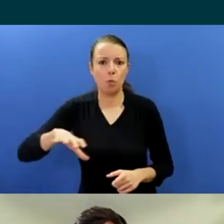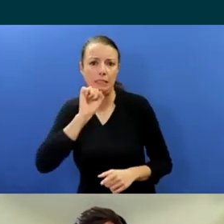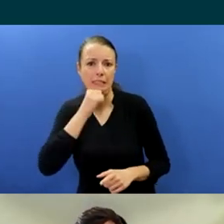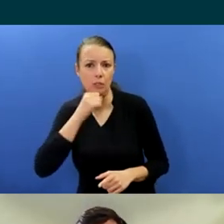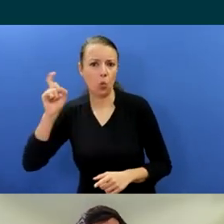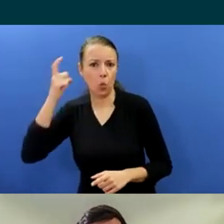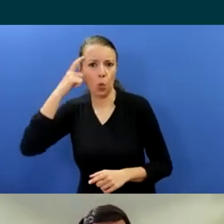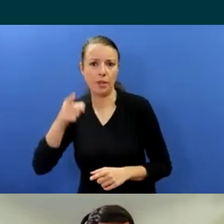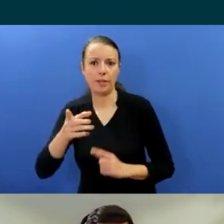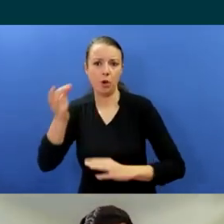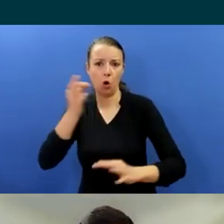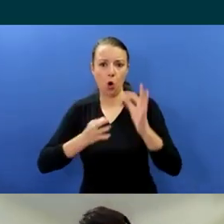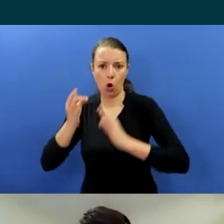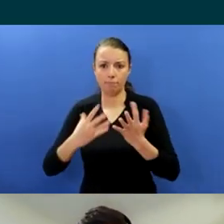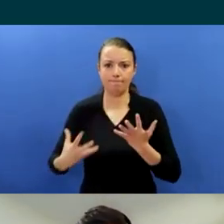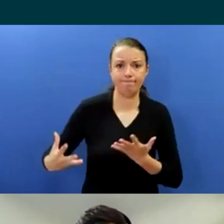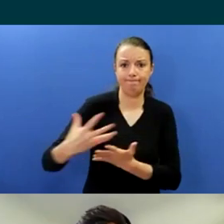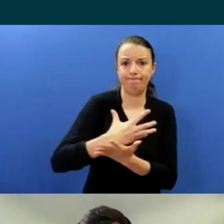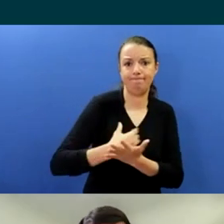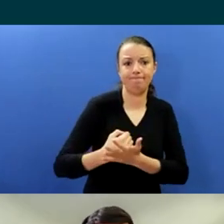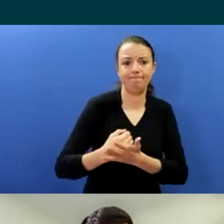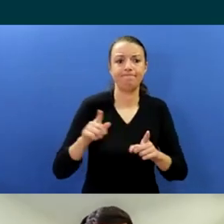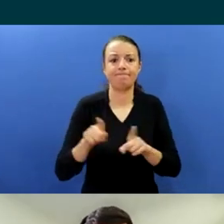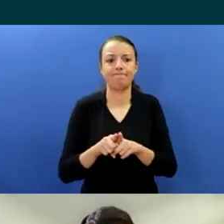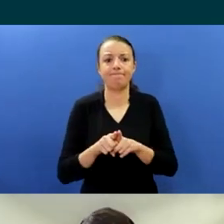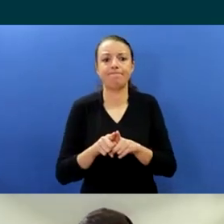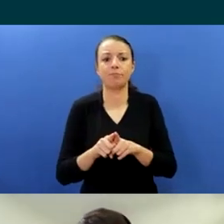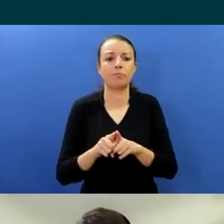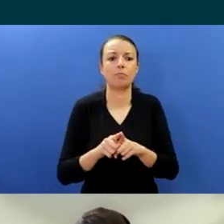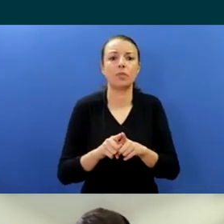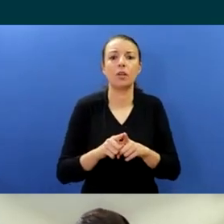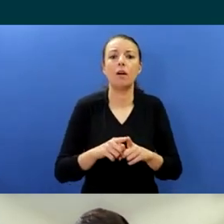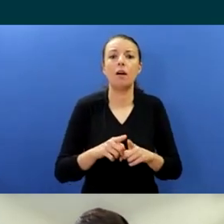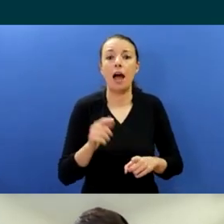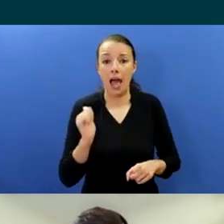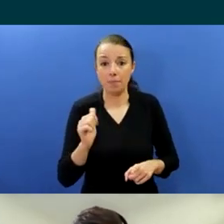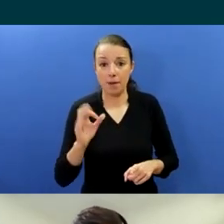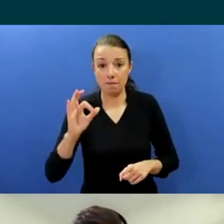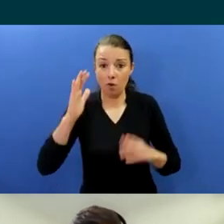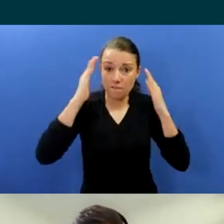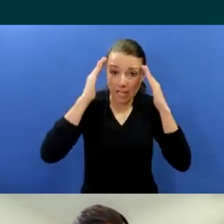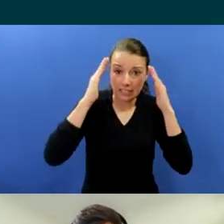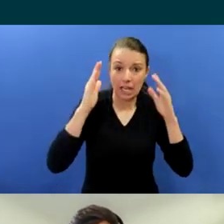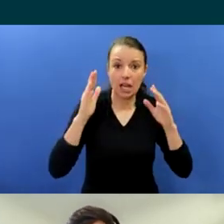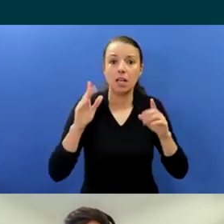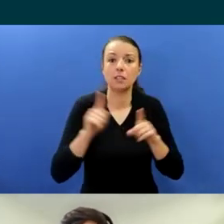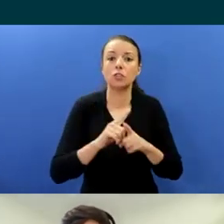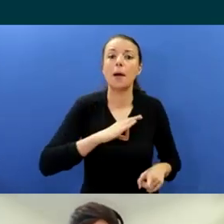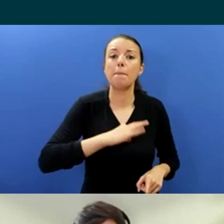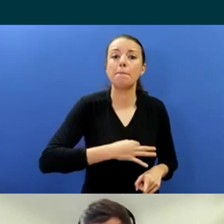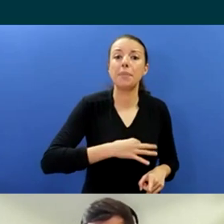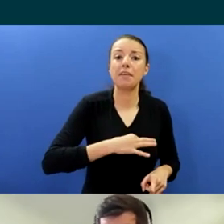perspectives of numerous private organizations in the field of aging. For this, the participation